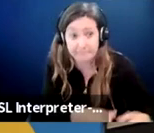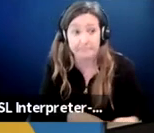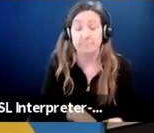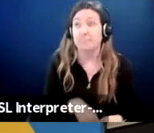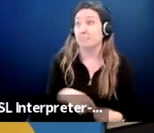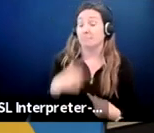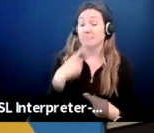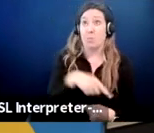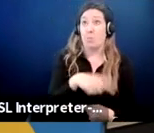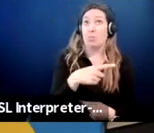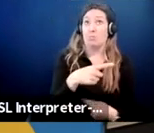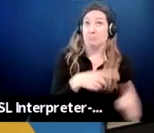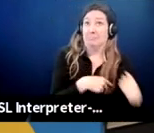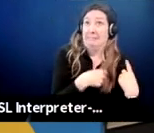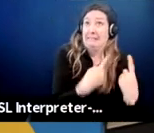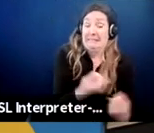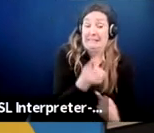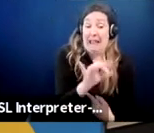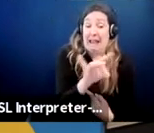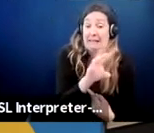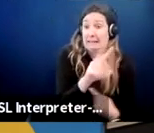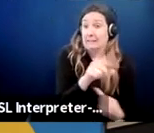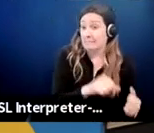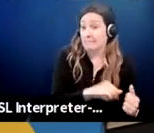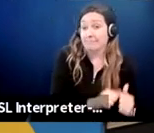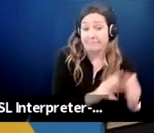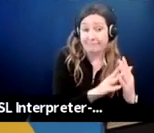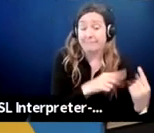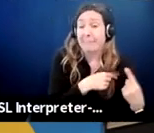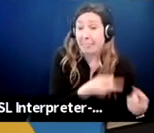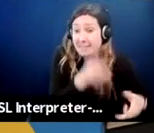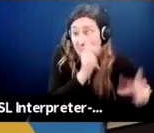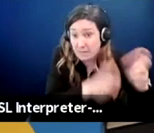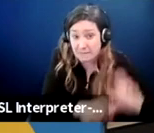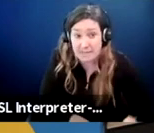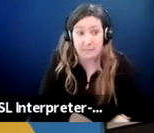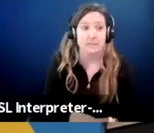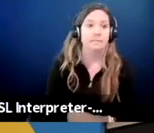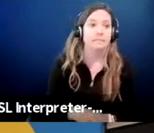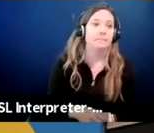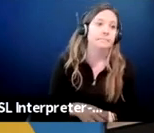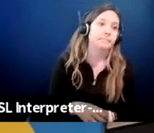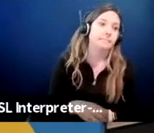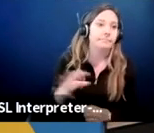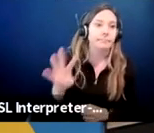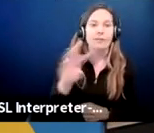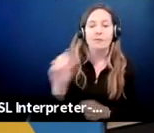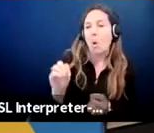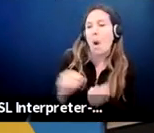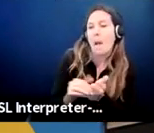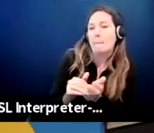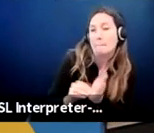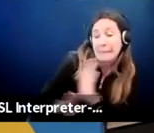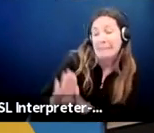Canada since 1986. Over $4 billion, and maybe a little bit less this year due to a lot of the COVID programs that have come